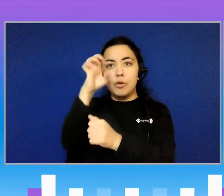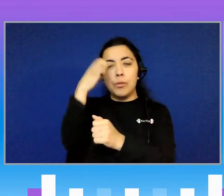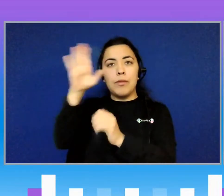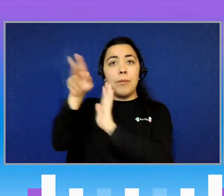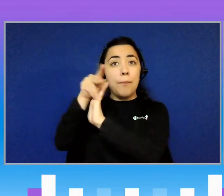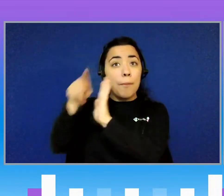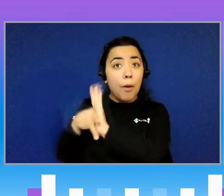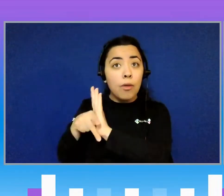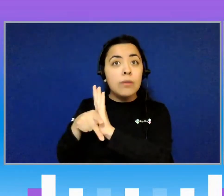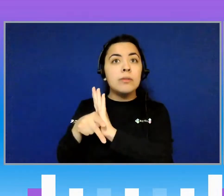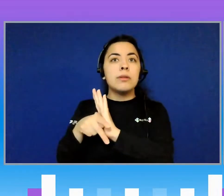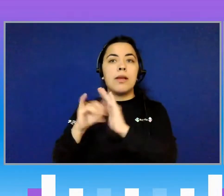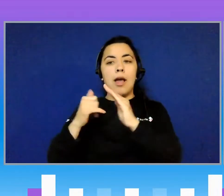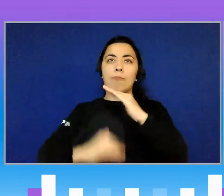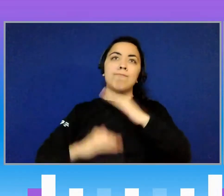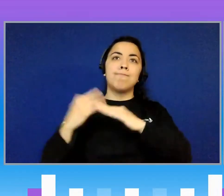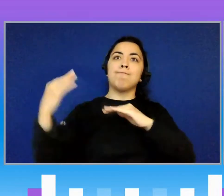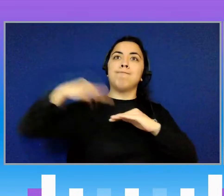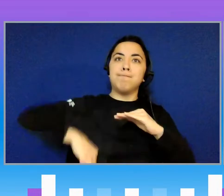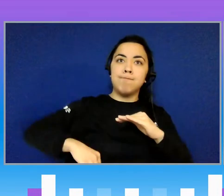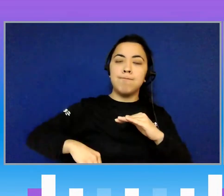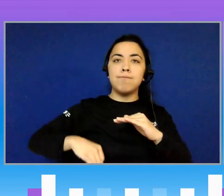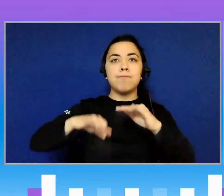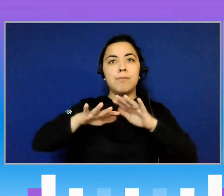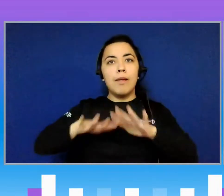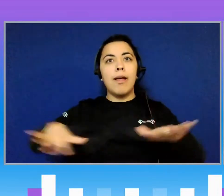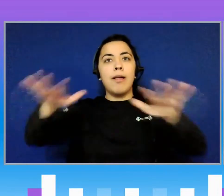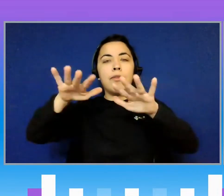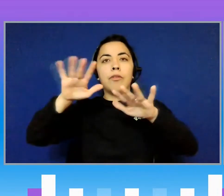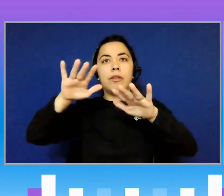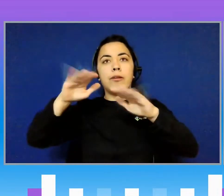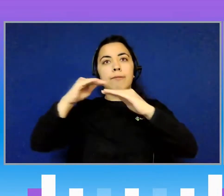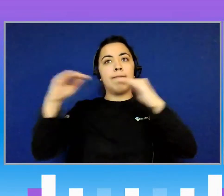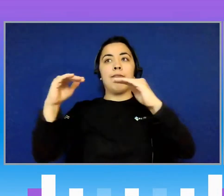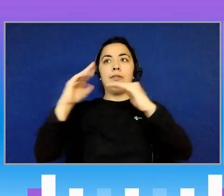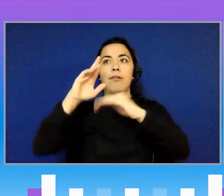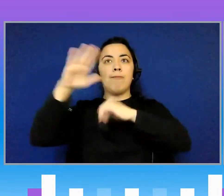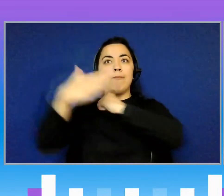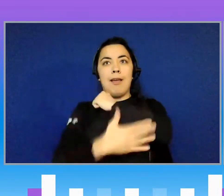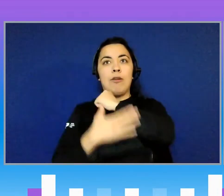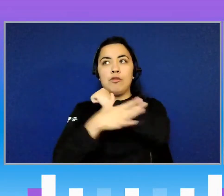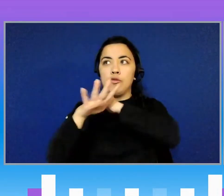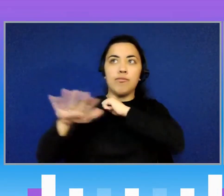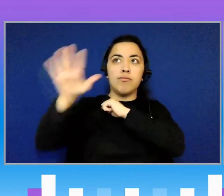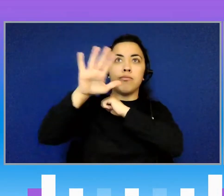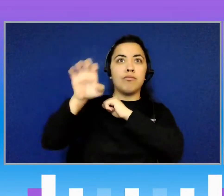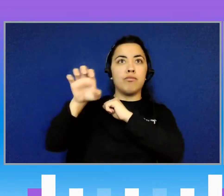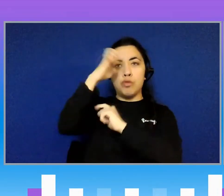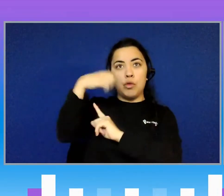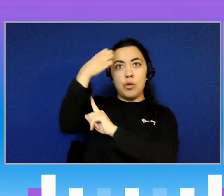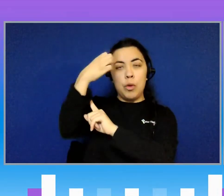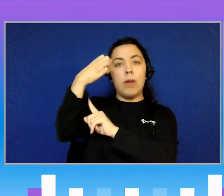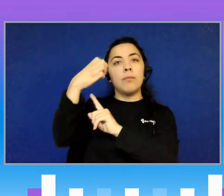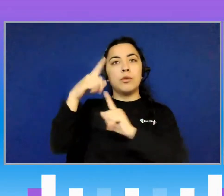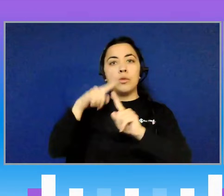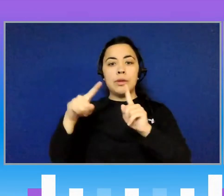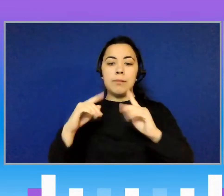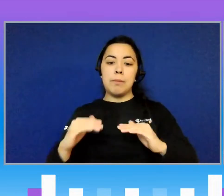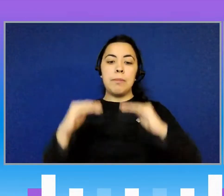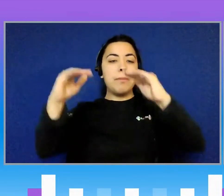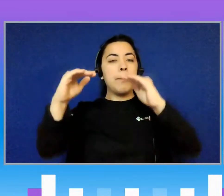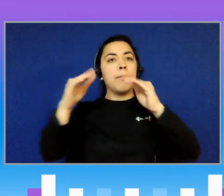can utilize them at national level to advance on the rights of persons with disabilities. My role